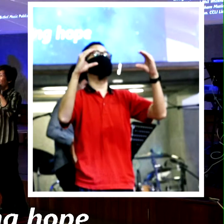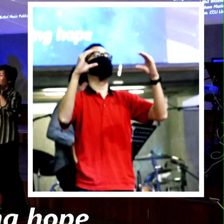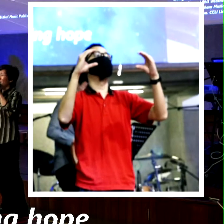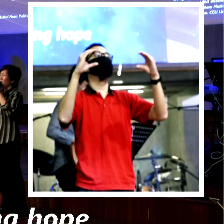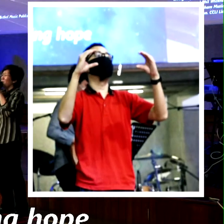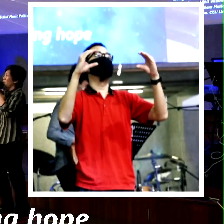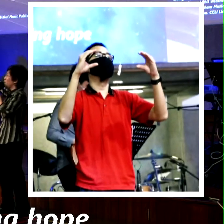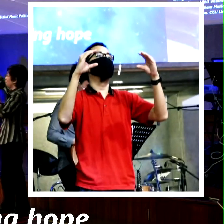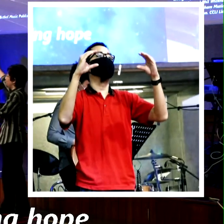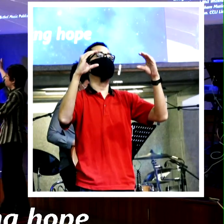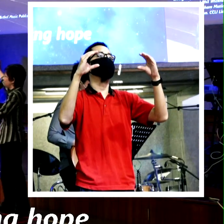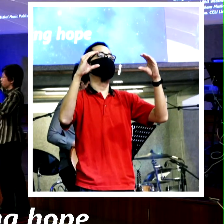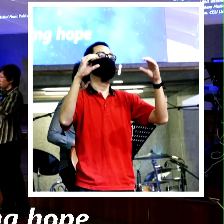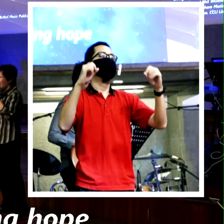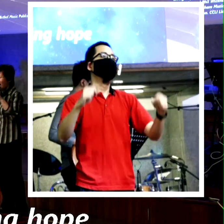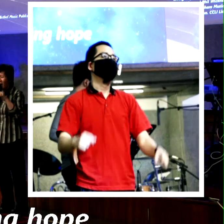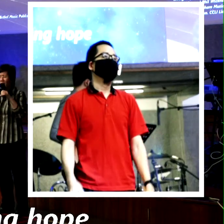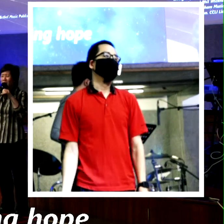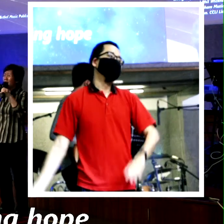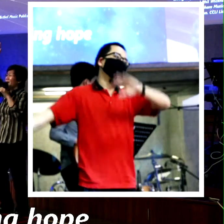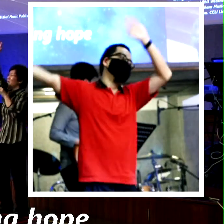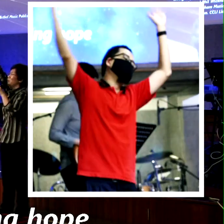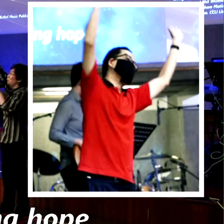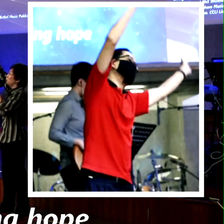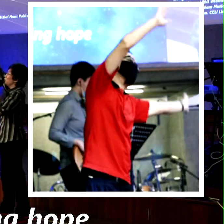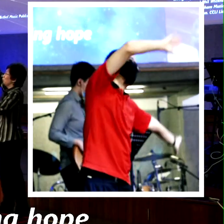living hope. Let's declare,